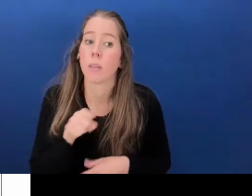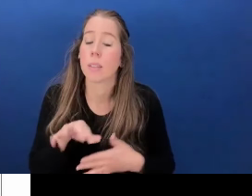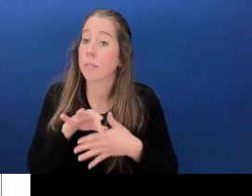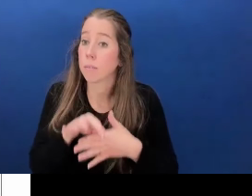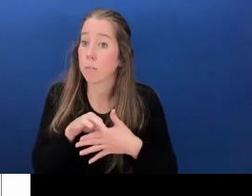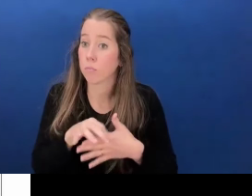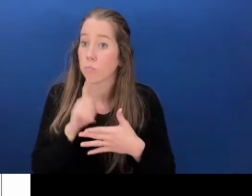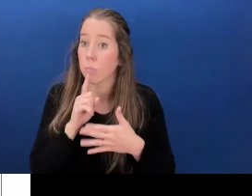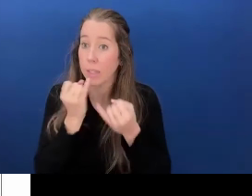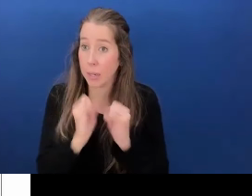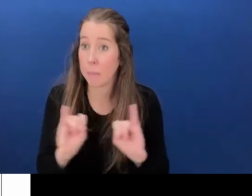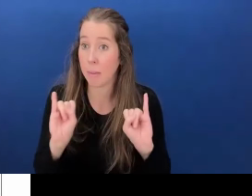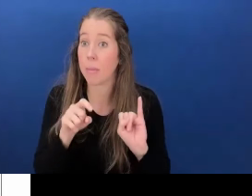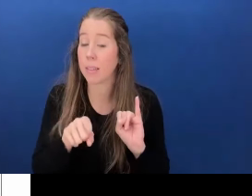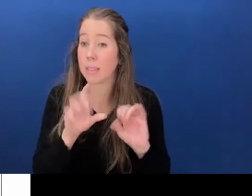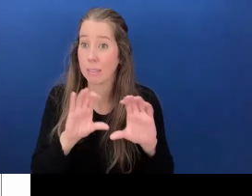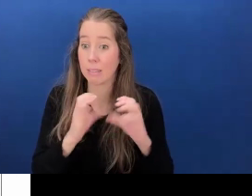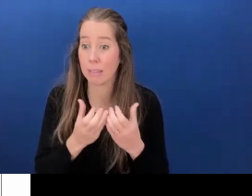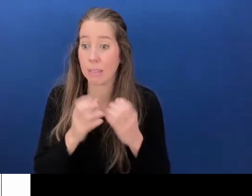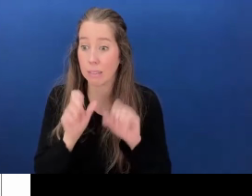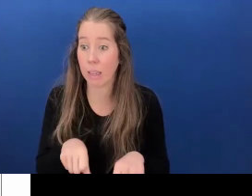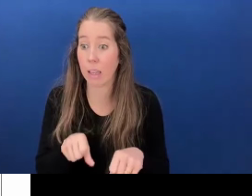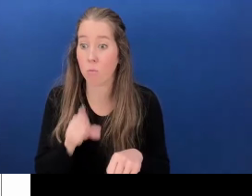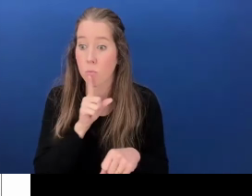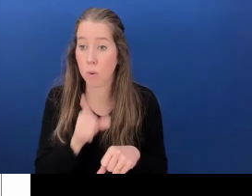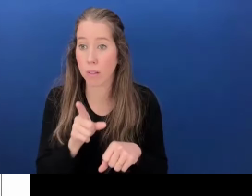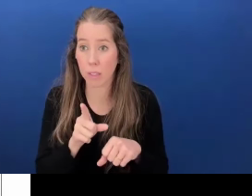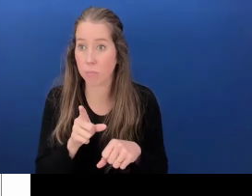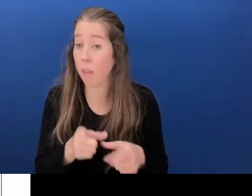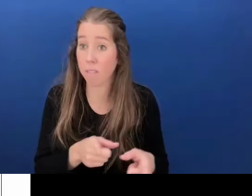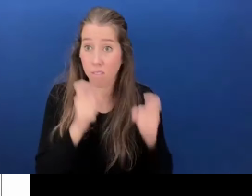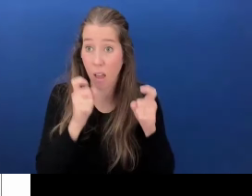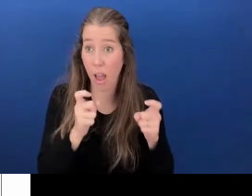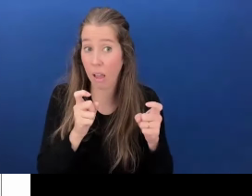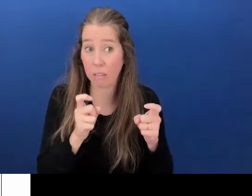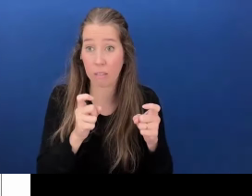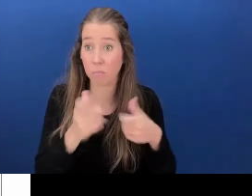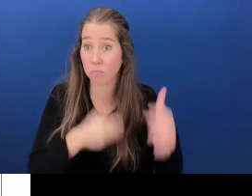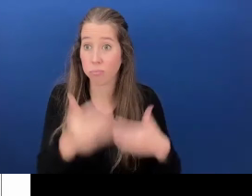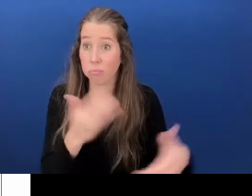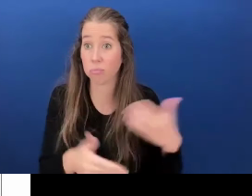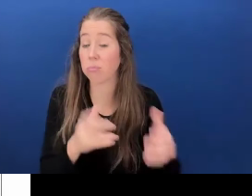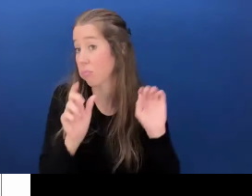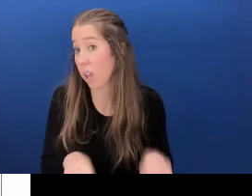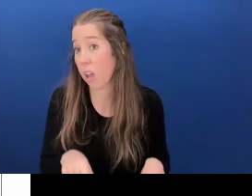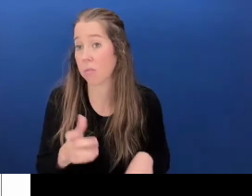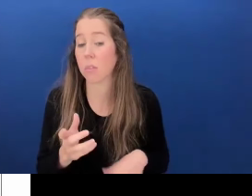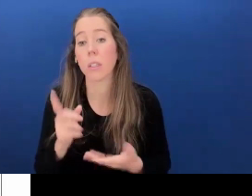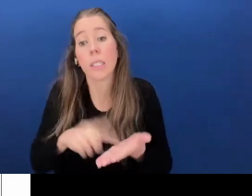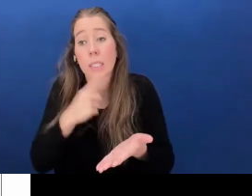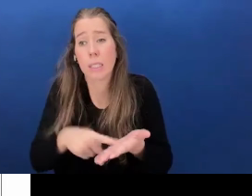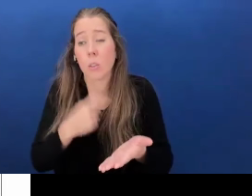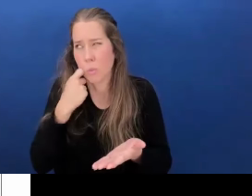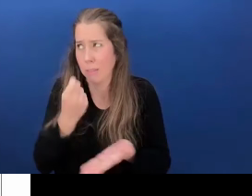of the class, this is really a class where a student can really go as fast as they want to or need to. So occasionally, like I just had a